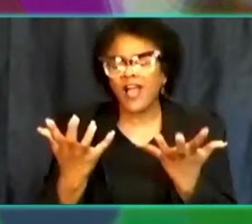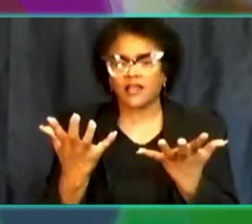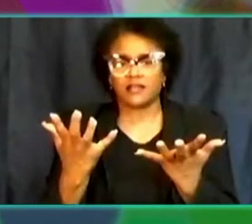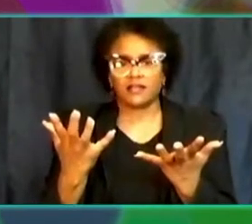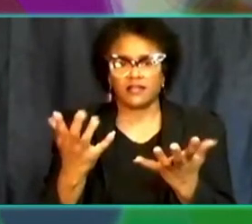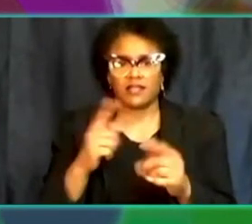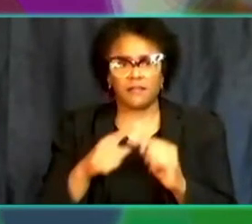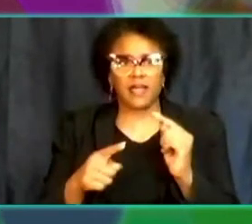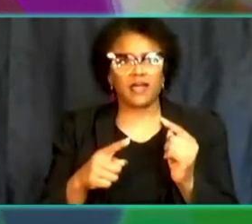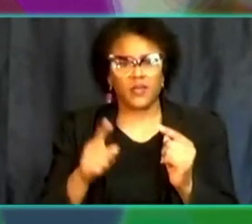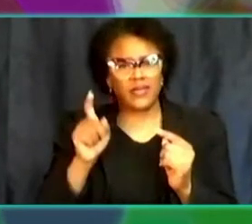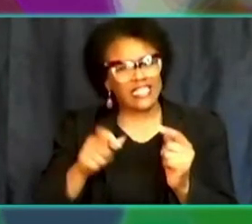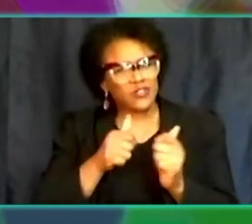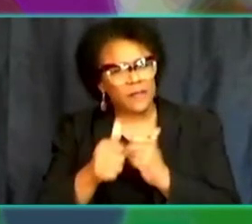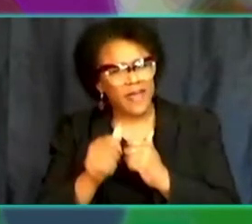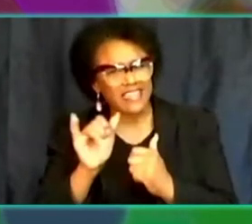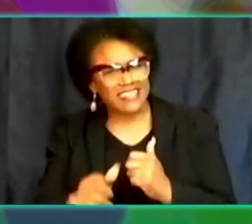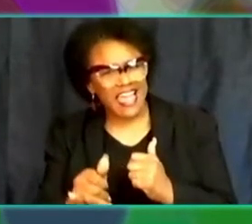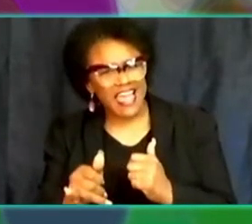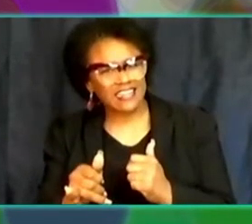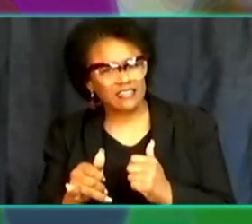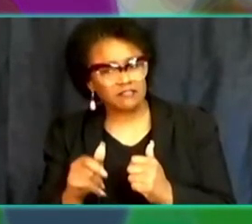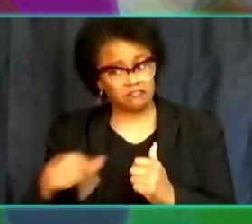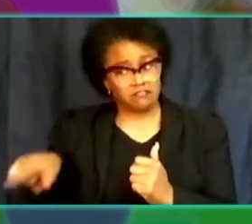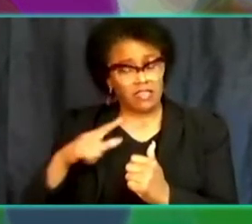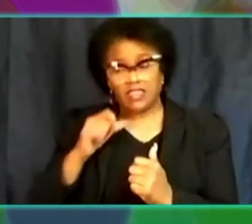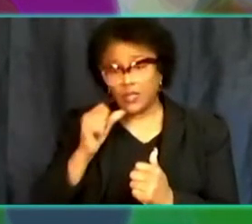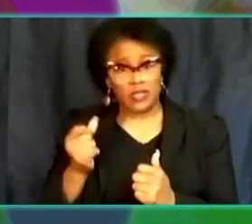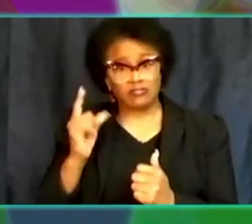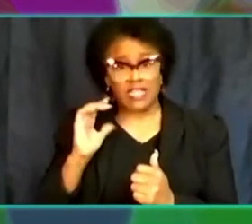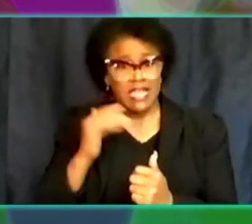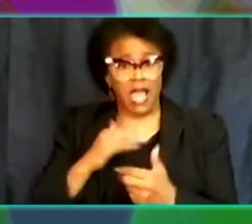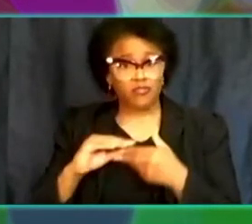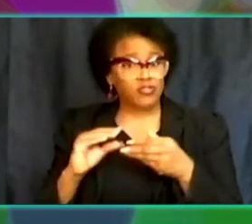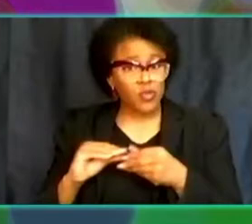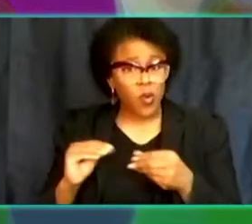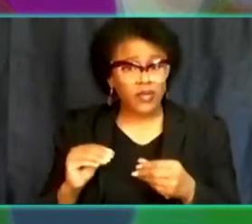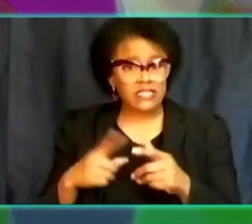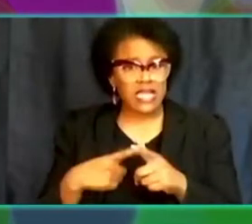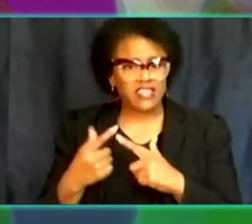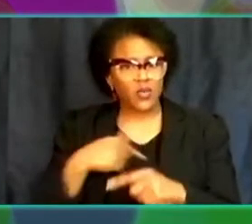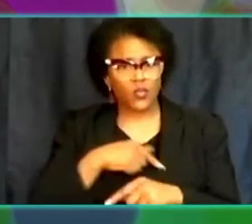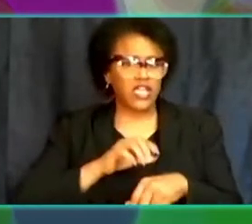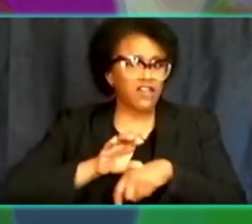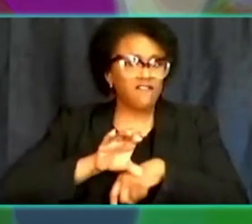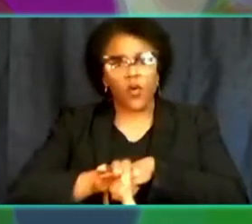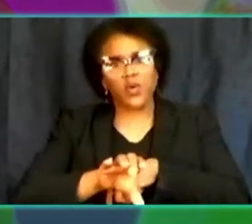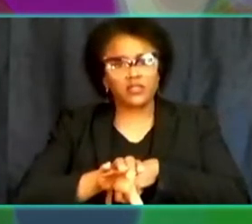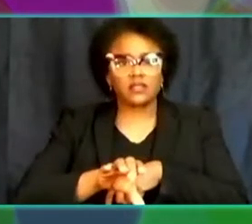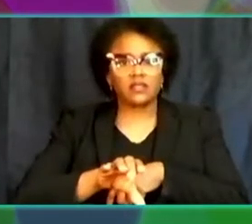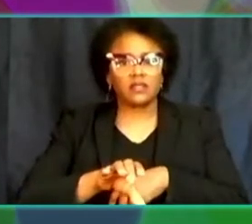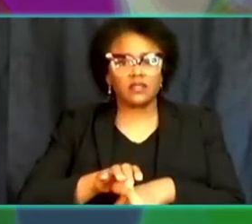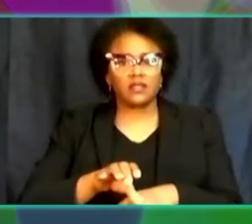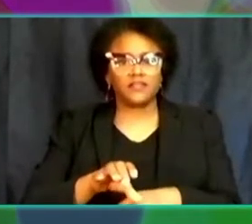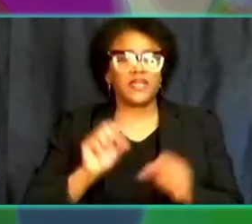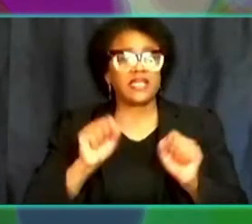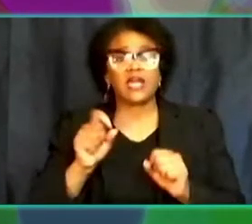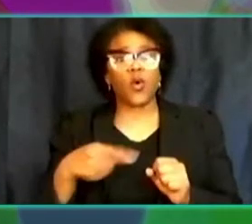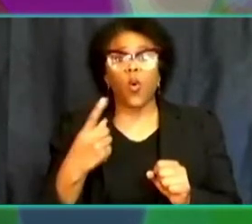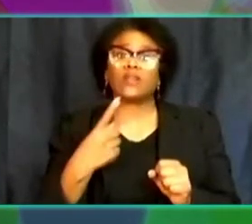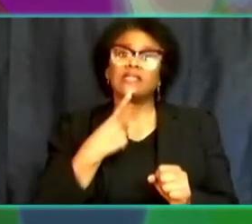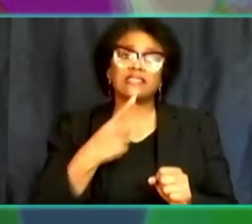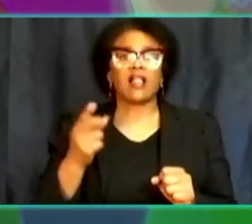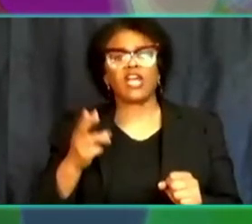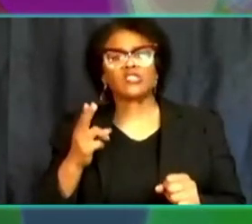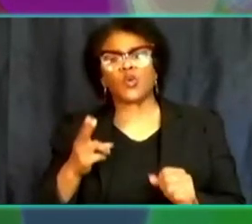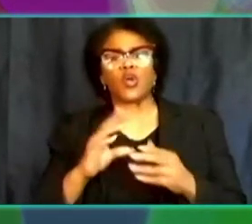our stories are, what our stories could be, and then we get forced into these we can only tell historical stories or stories